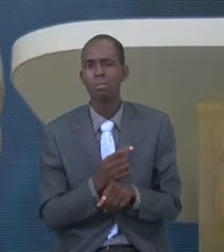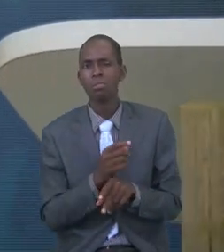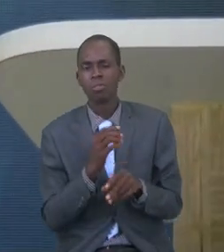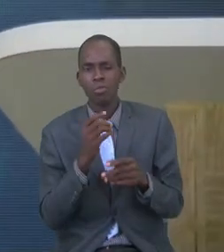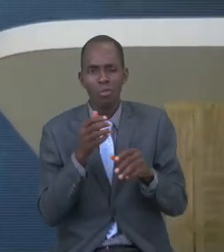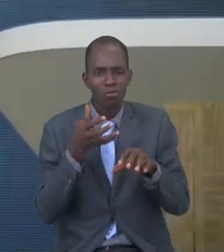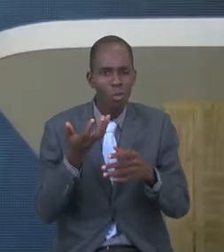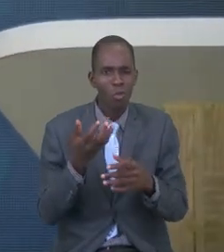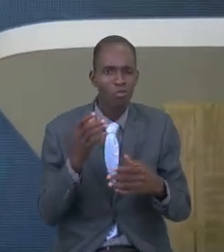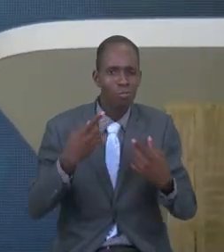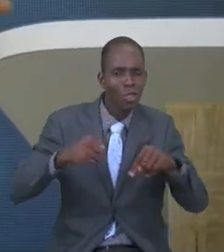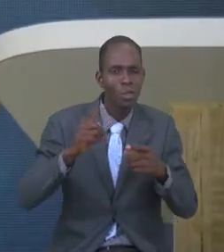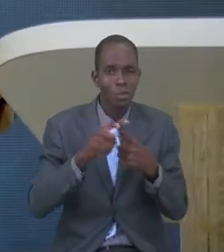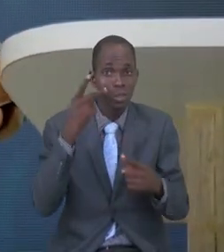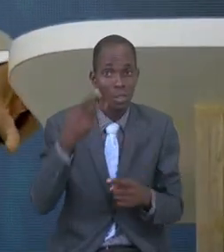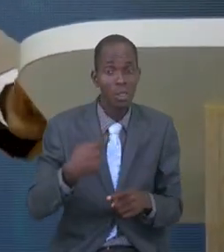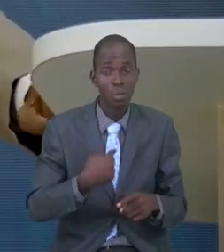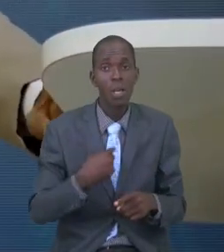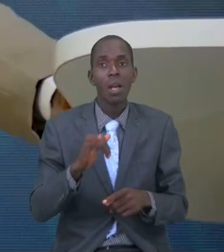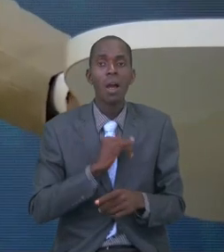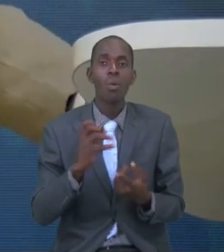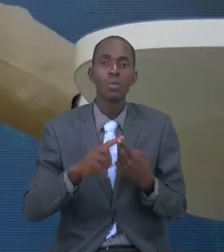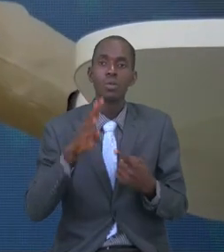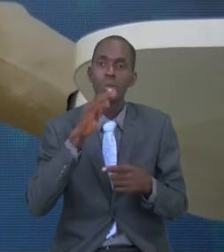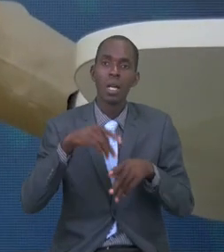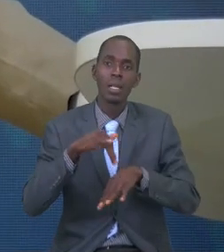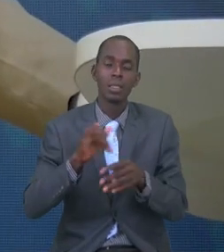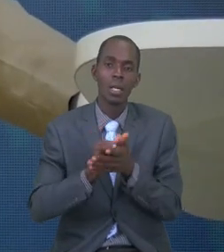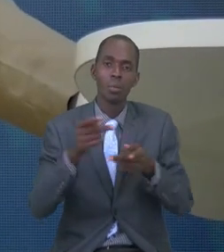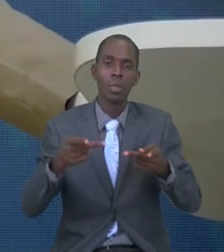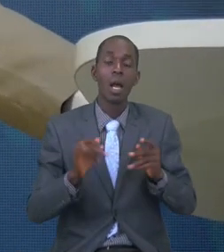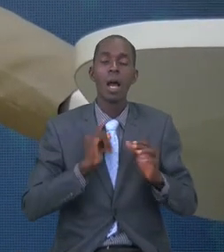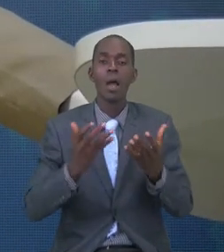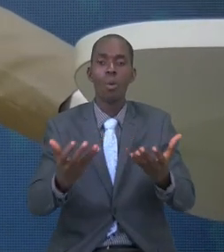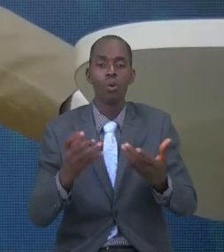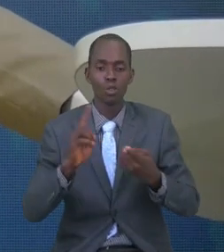see me as they look up like this. I want to have the double portion.